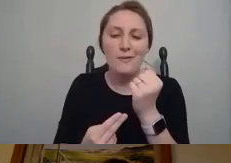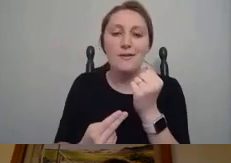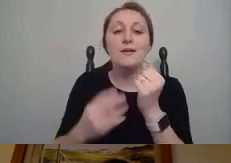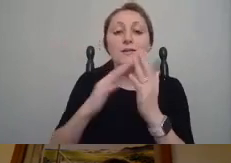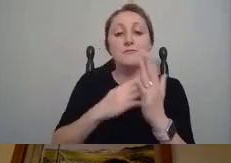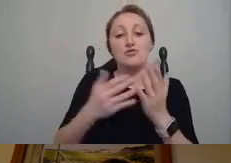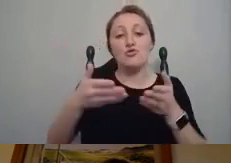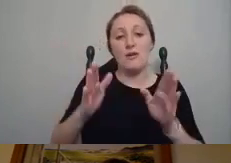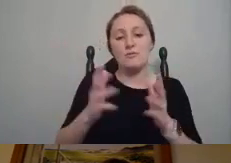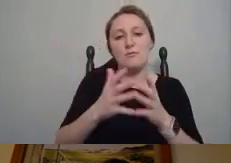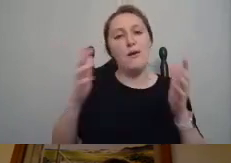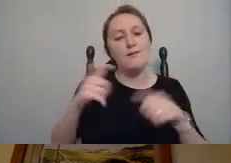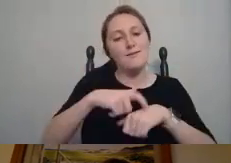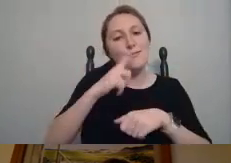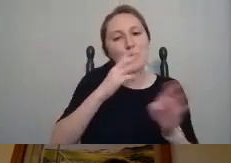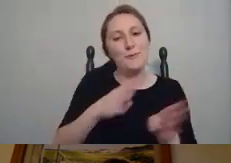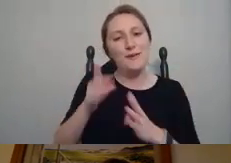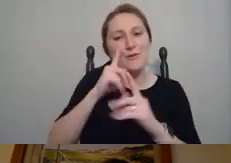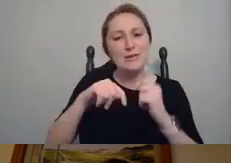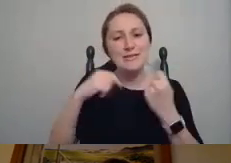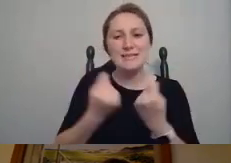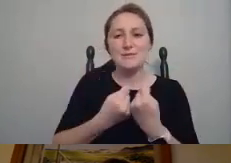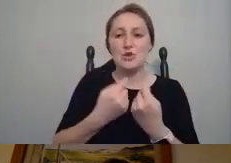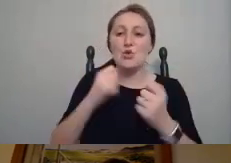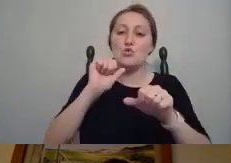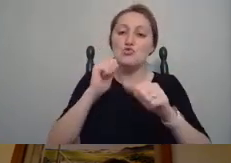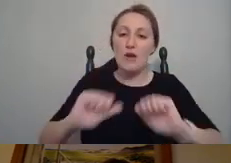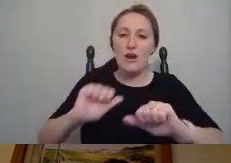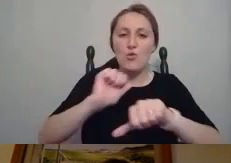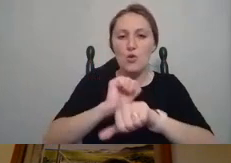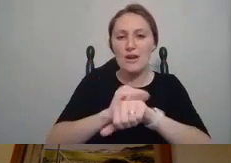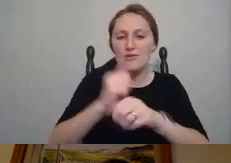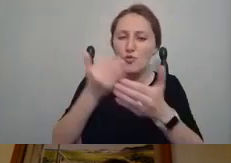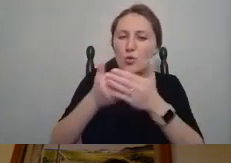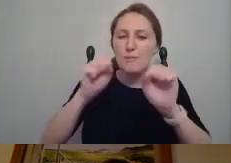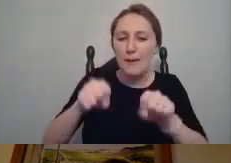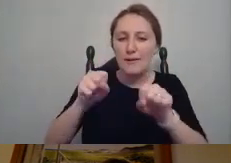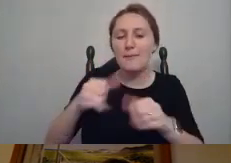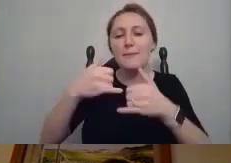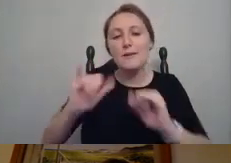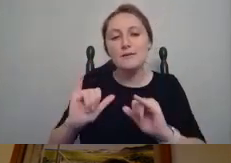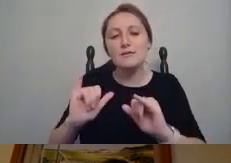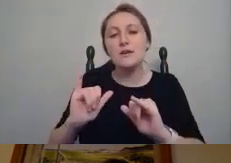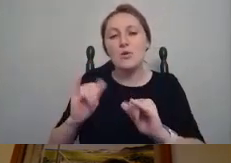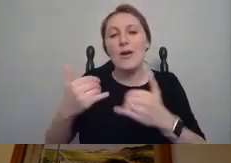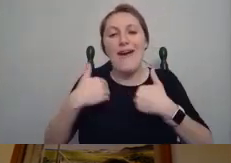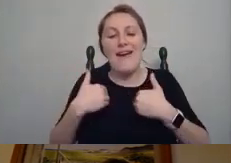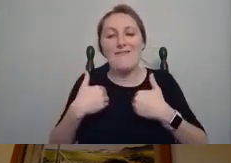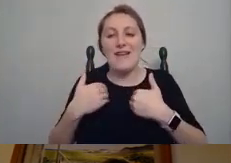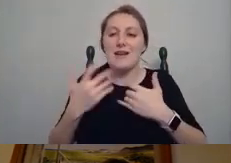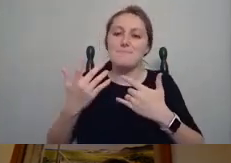to make sure that they're working as closely as possible while still preserving that agency and autonomy to make